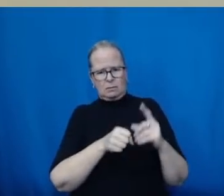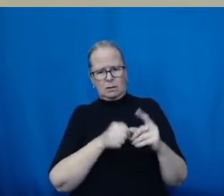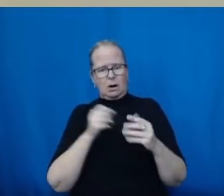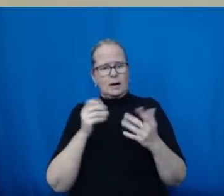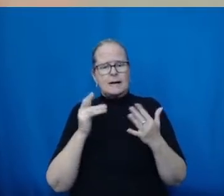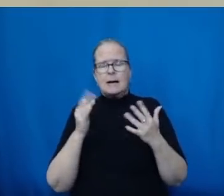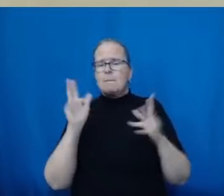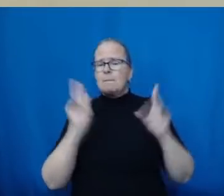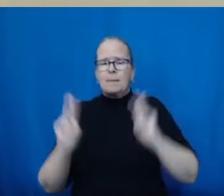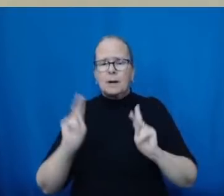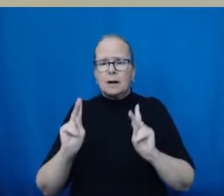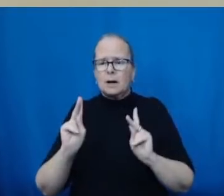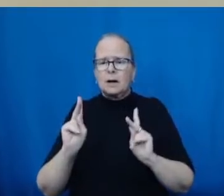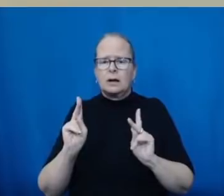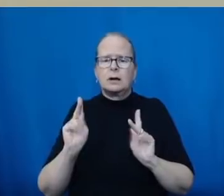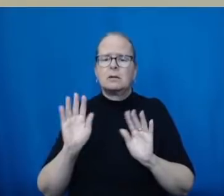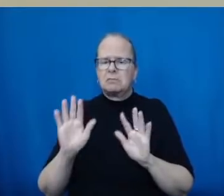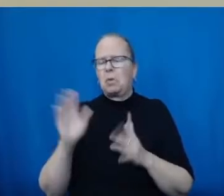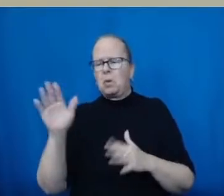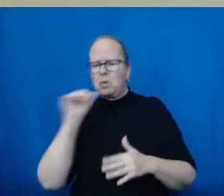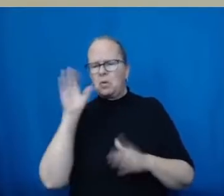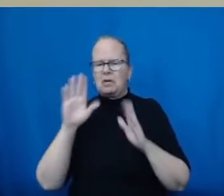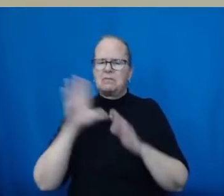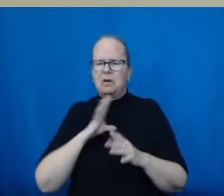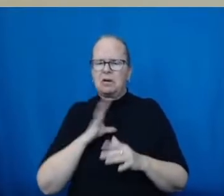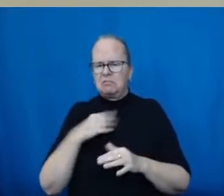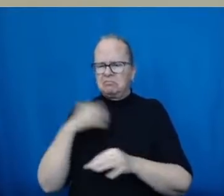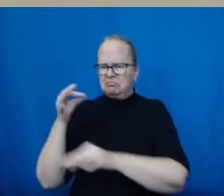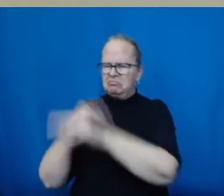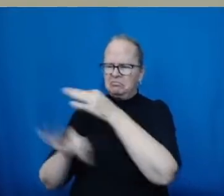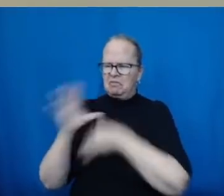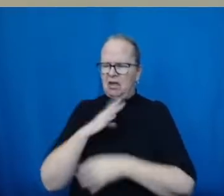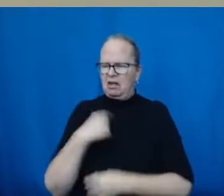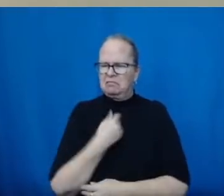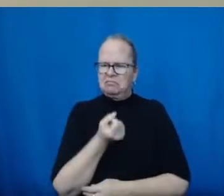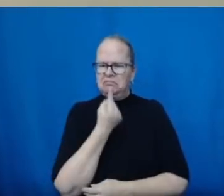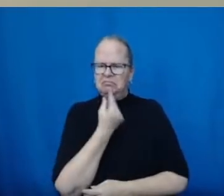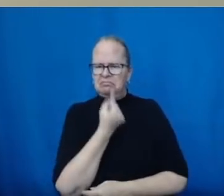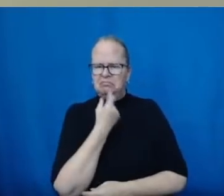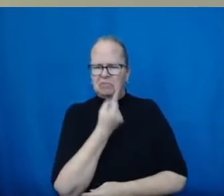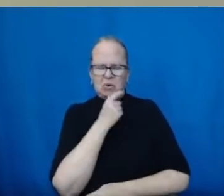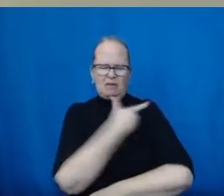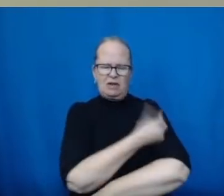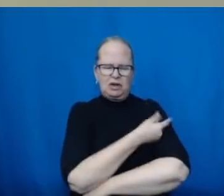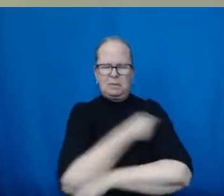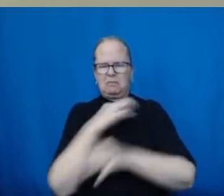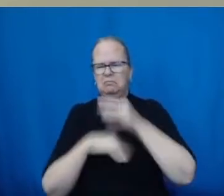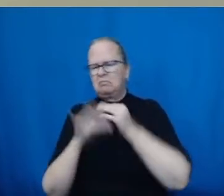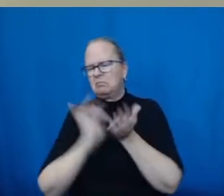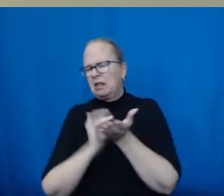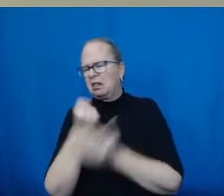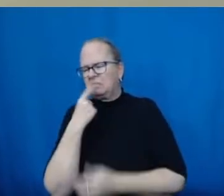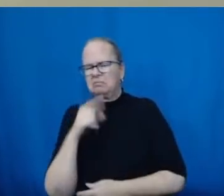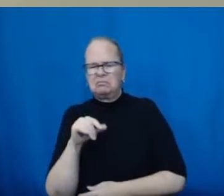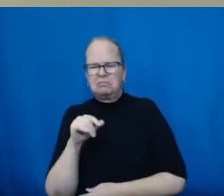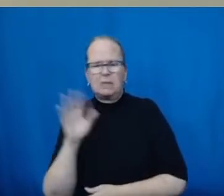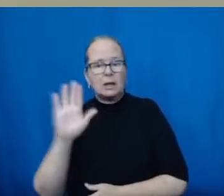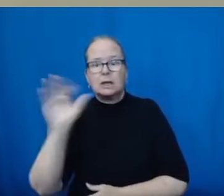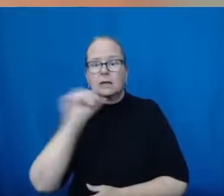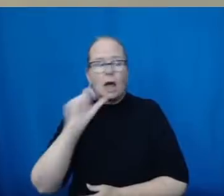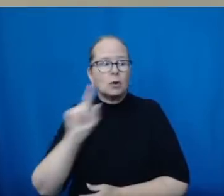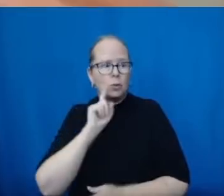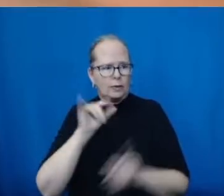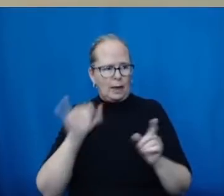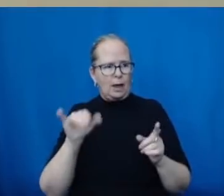for vaccines. Of course, not true at all. And of course, my big theme here is always, debunking works.